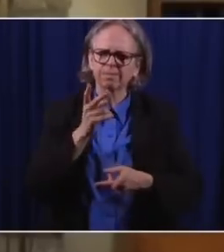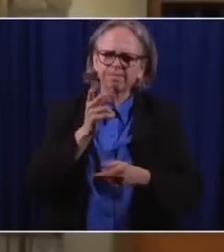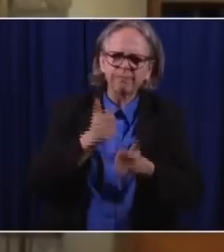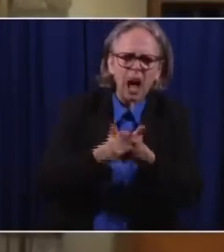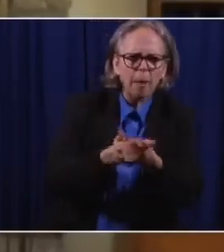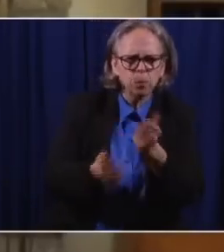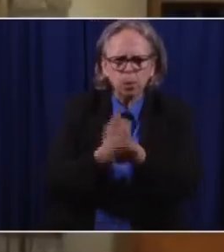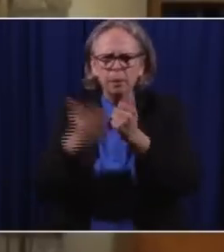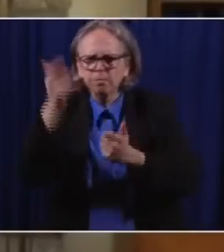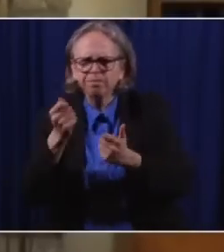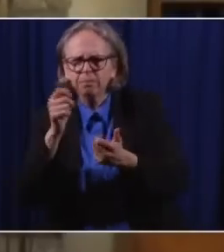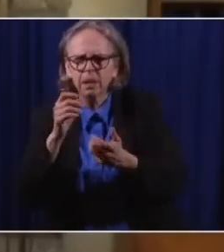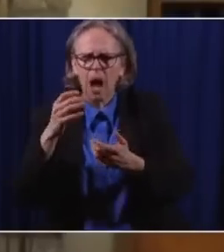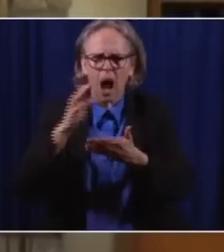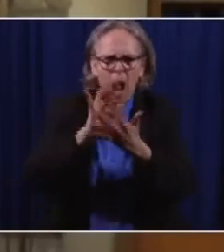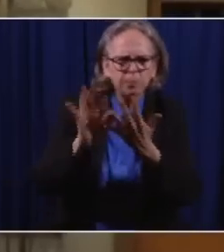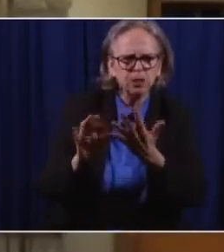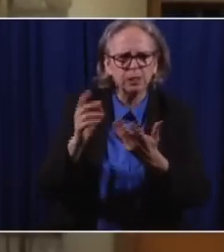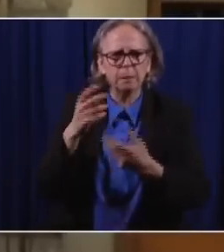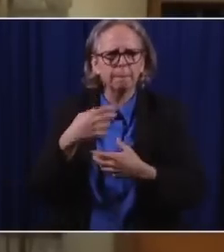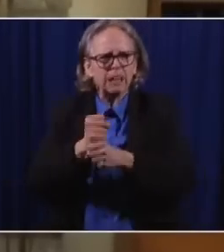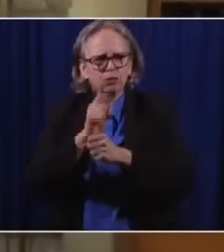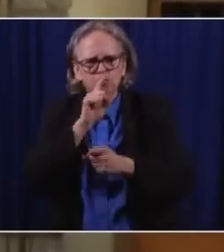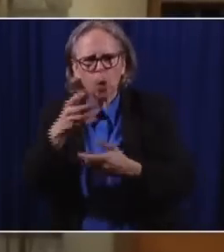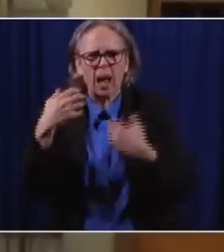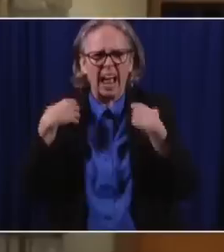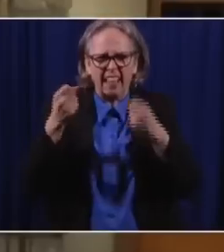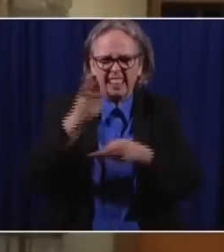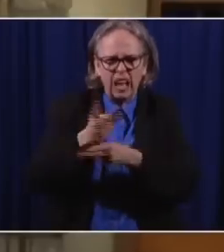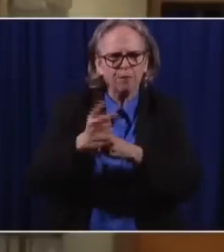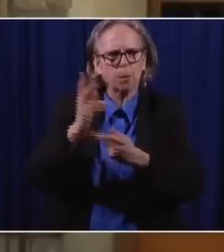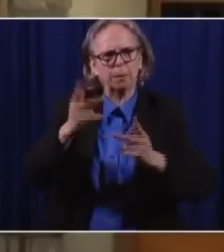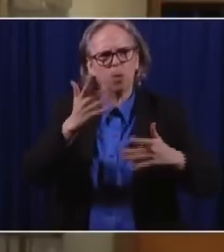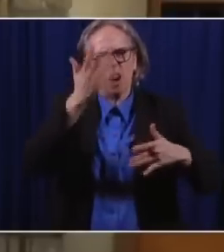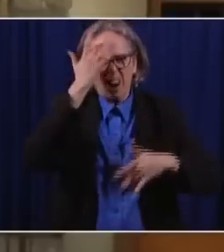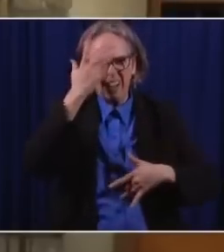to our injured and ill workforce on a macro level.